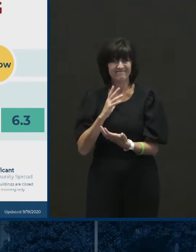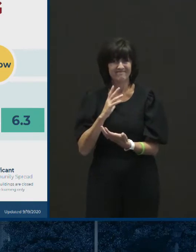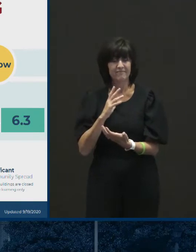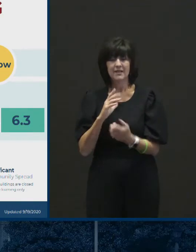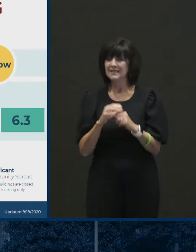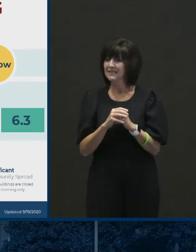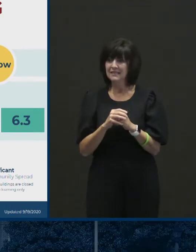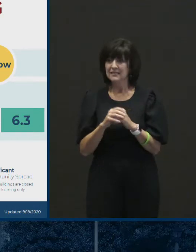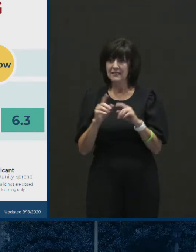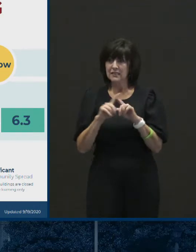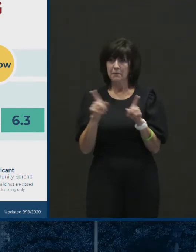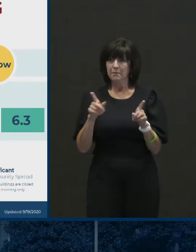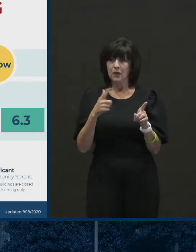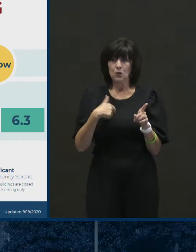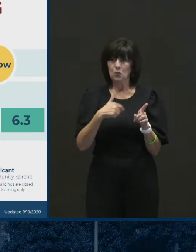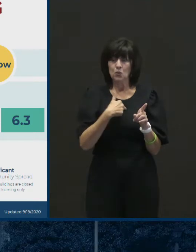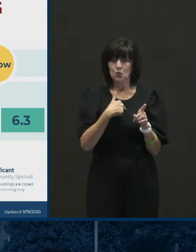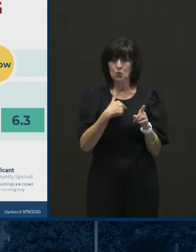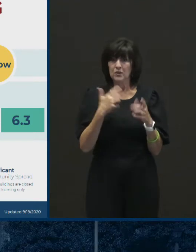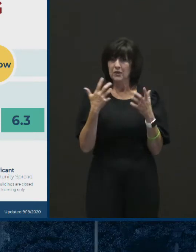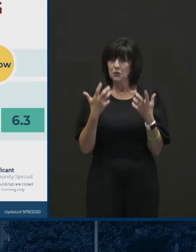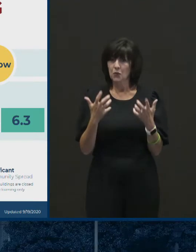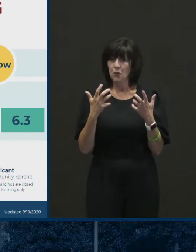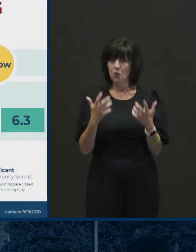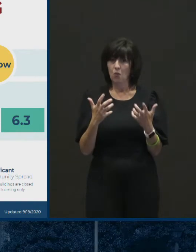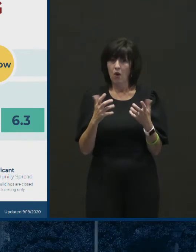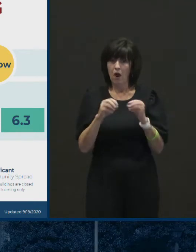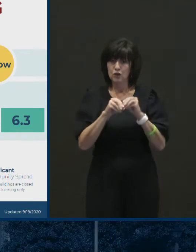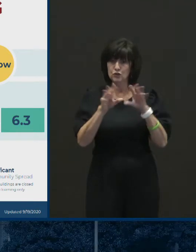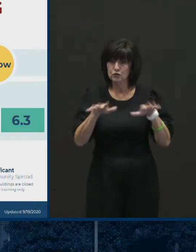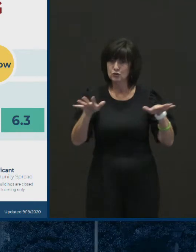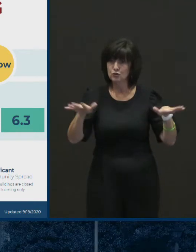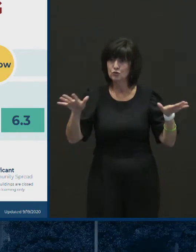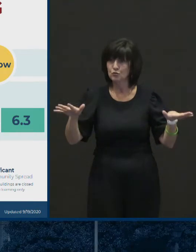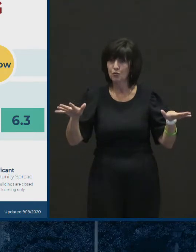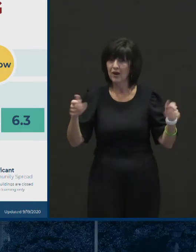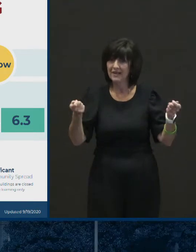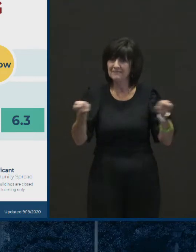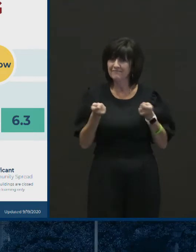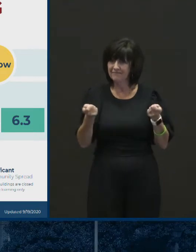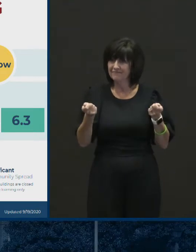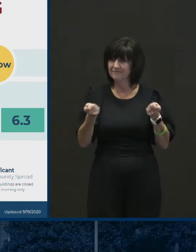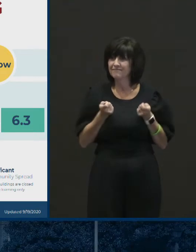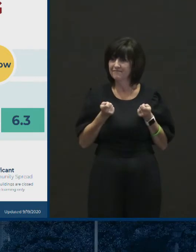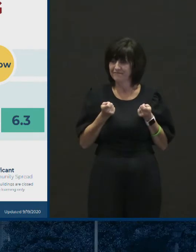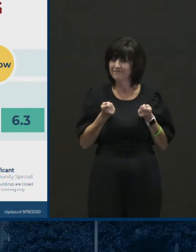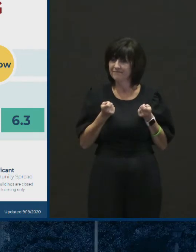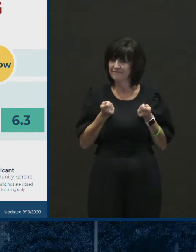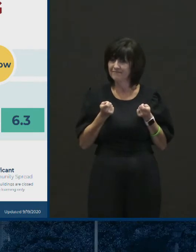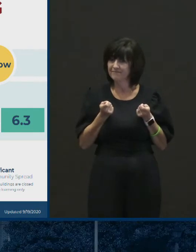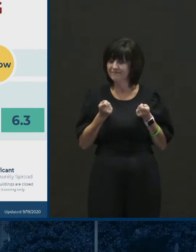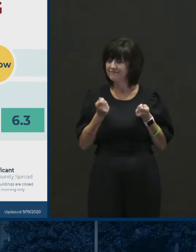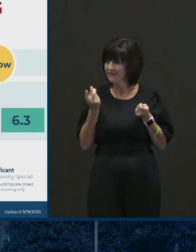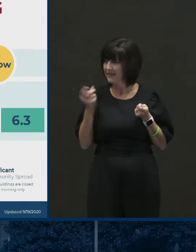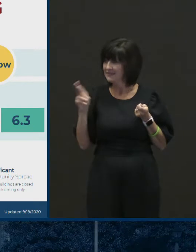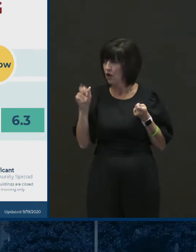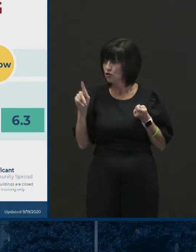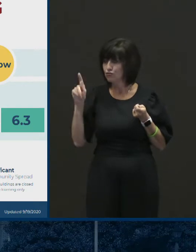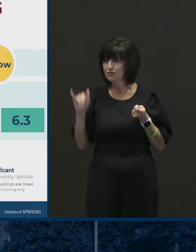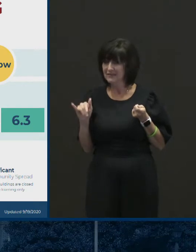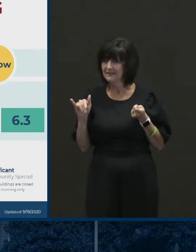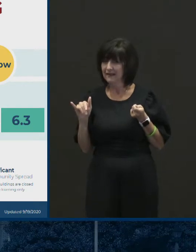moderate community spread pretty well explains, Dr. Rattay, where we are. And we'd like to be in